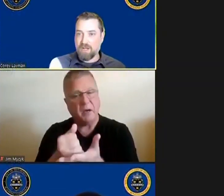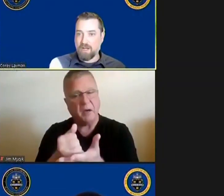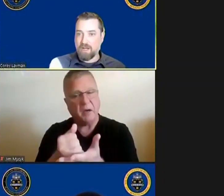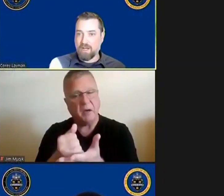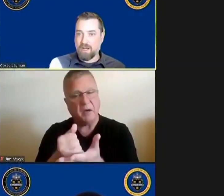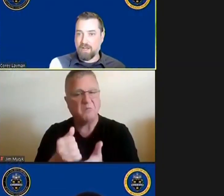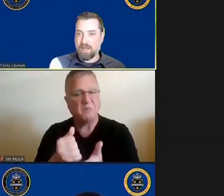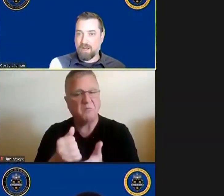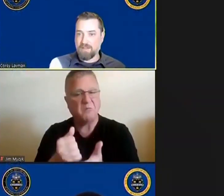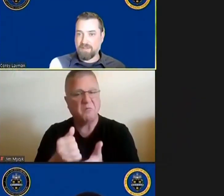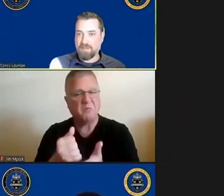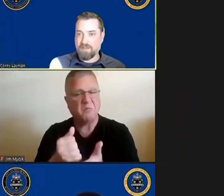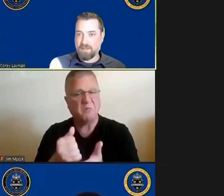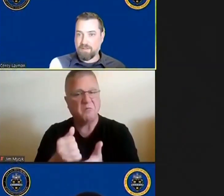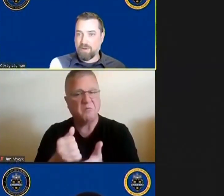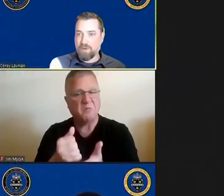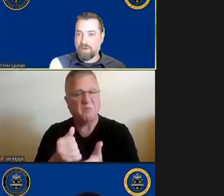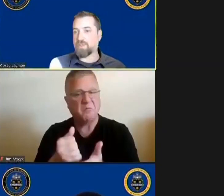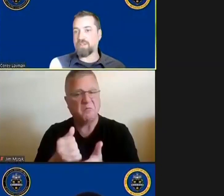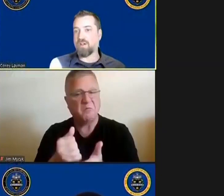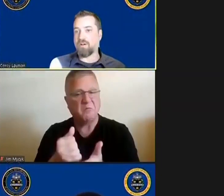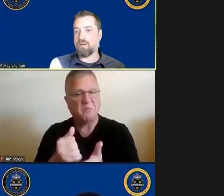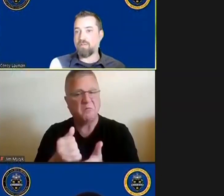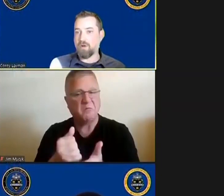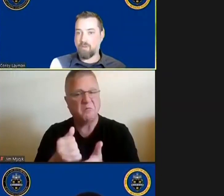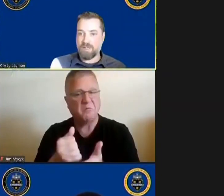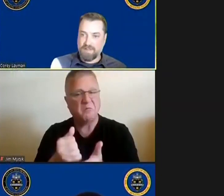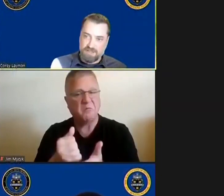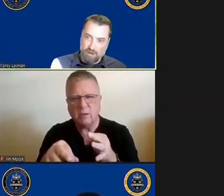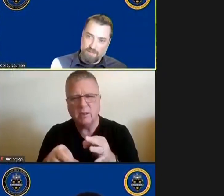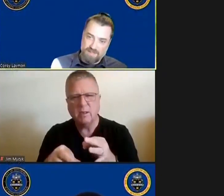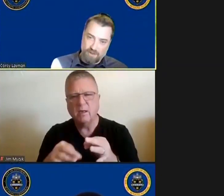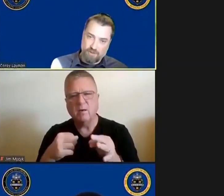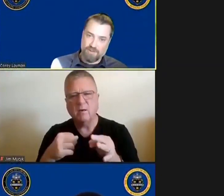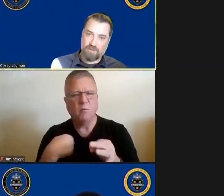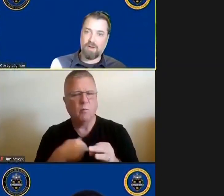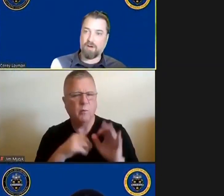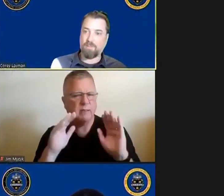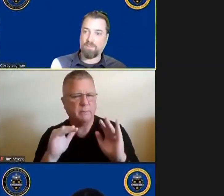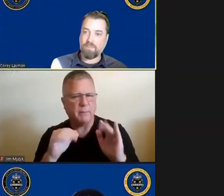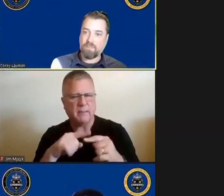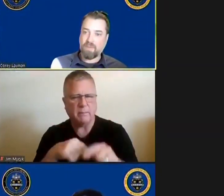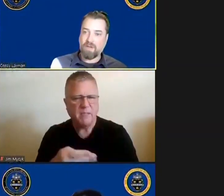written description of what expectations are around materials and